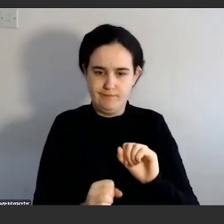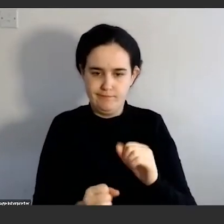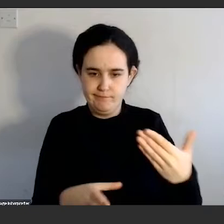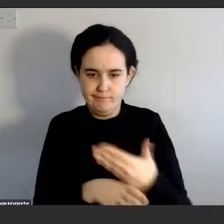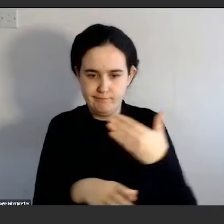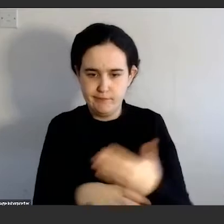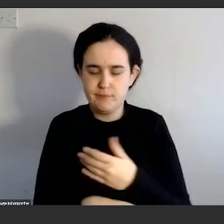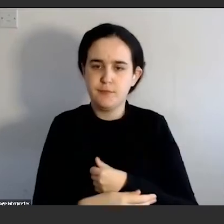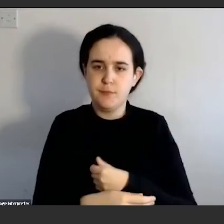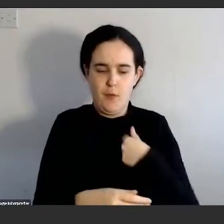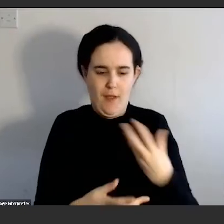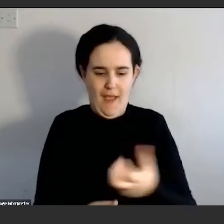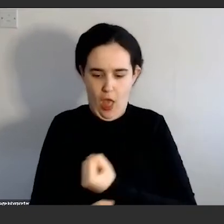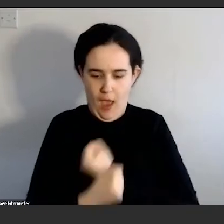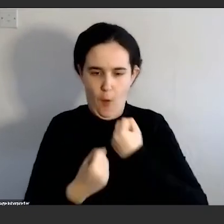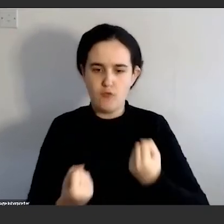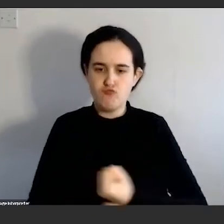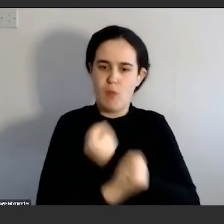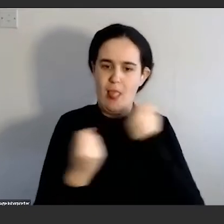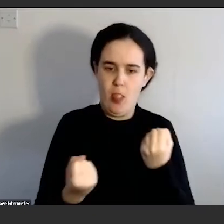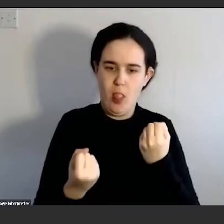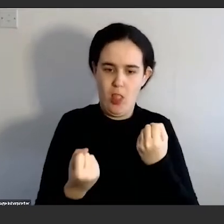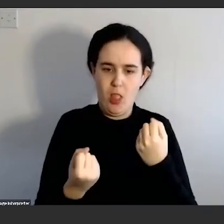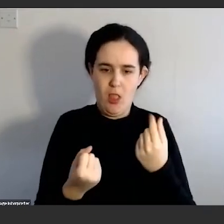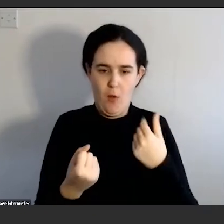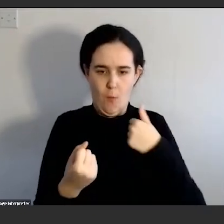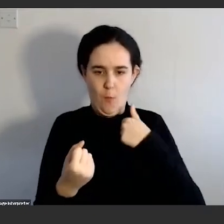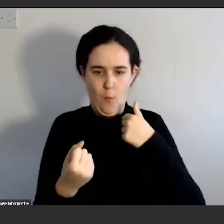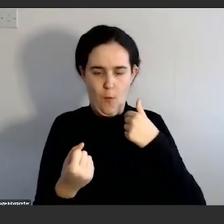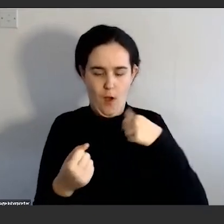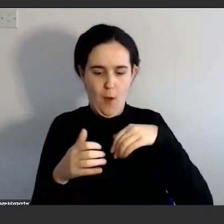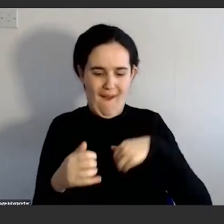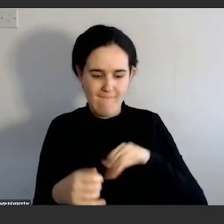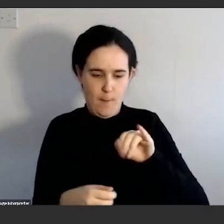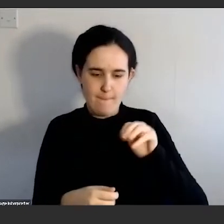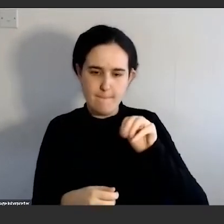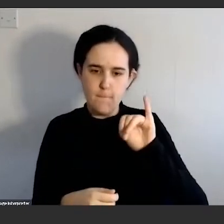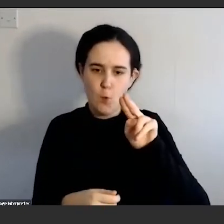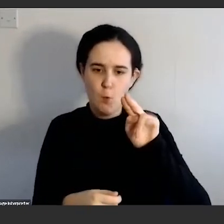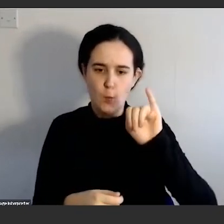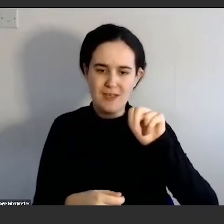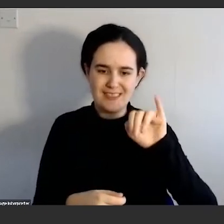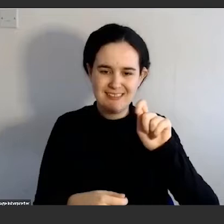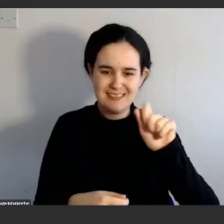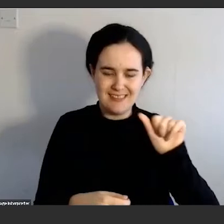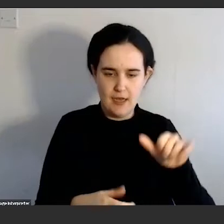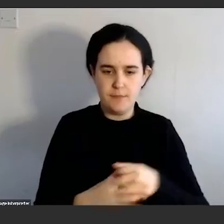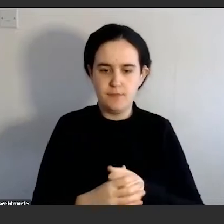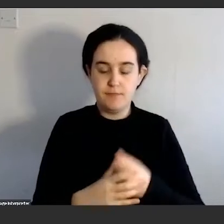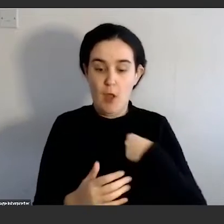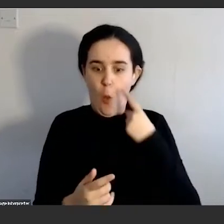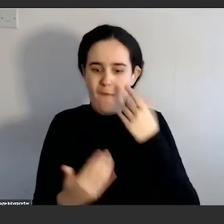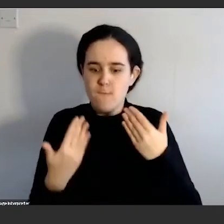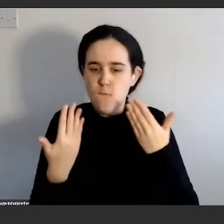attitudes towards the diversity of abilities that we all share and help carry forward my message